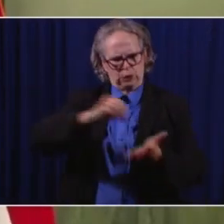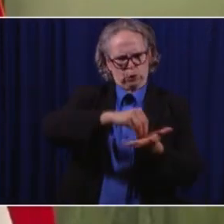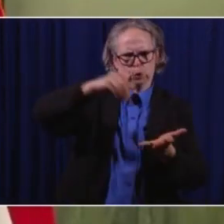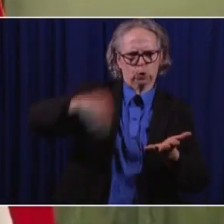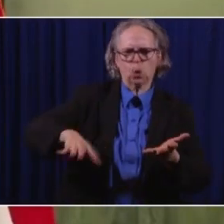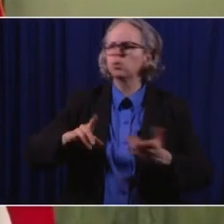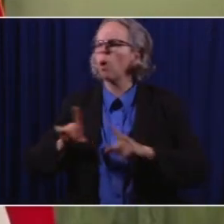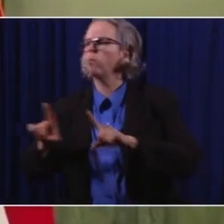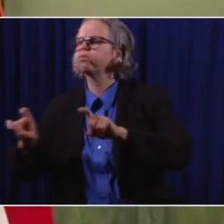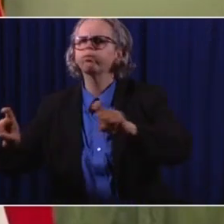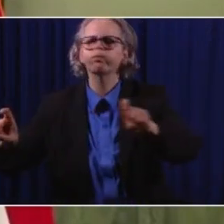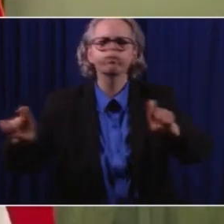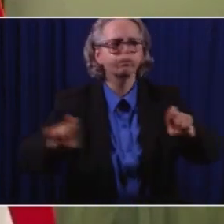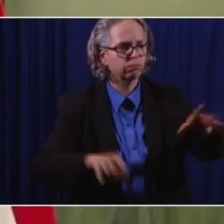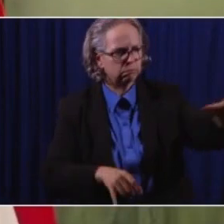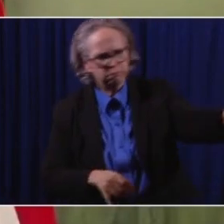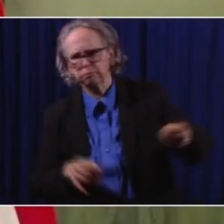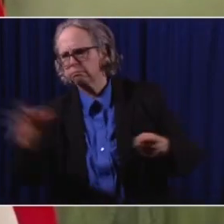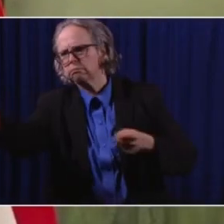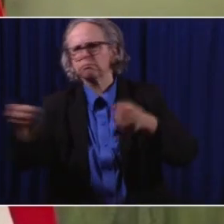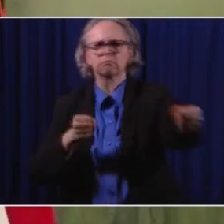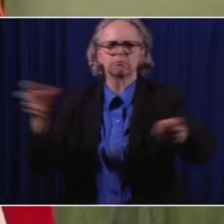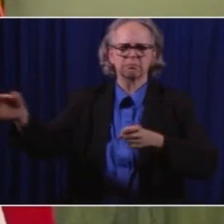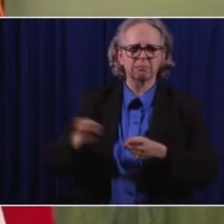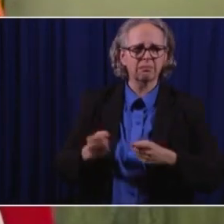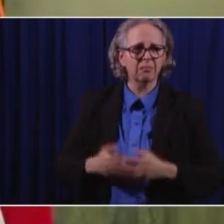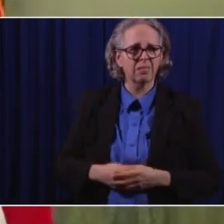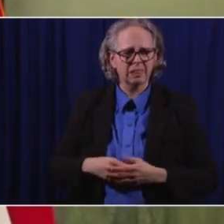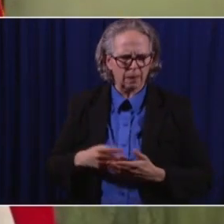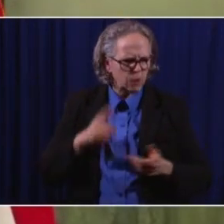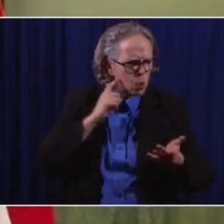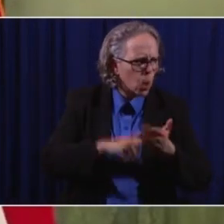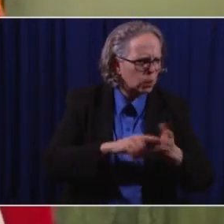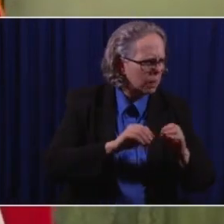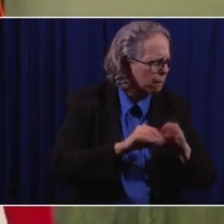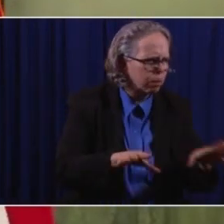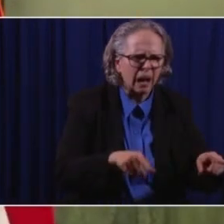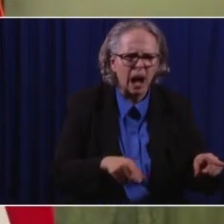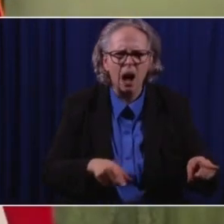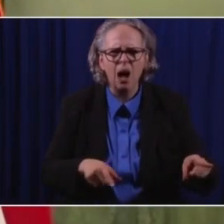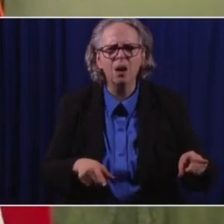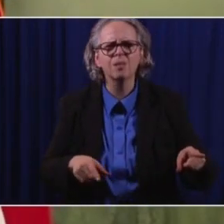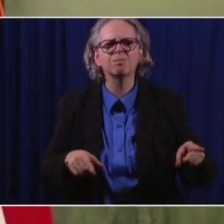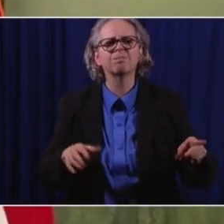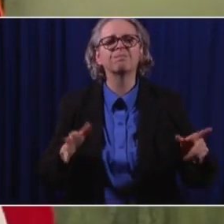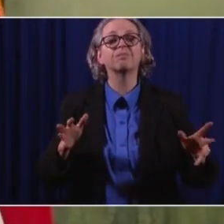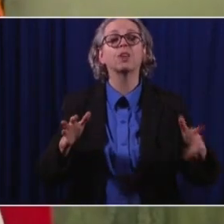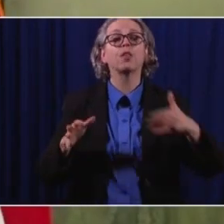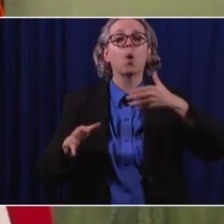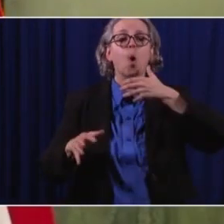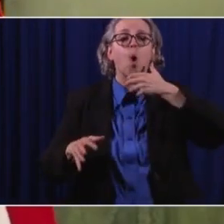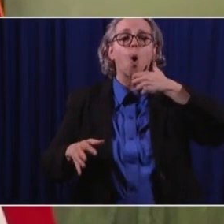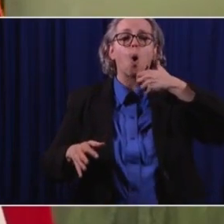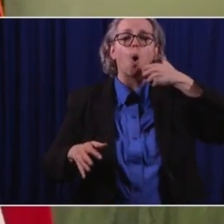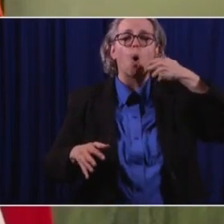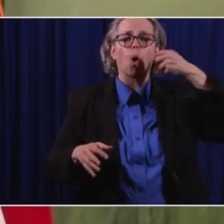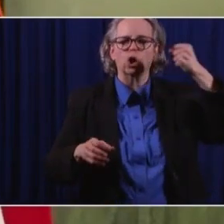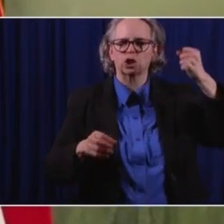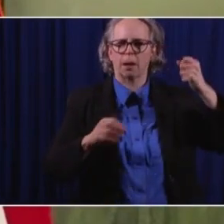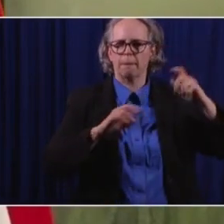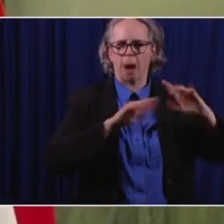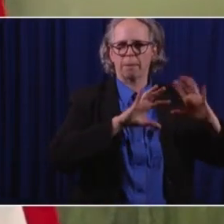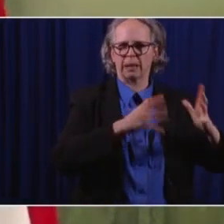also report that in recent weeks, they're seeing cases start to creep into an older population, not just the students. And again, this is what we've been